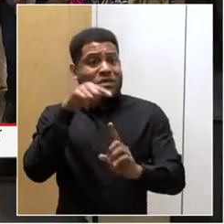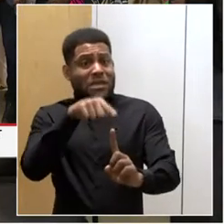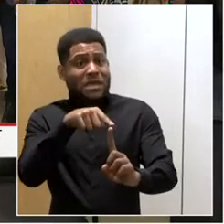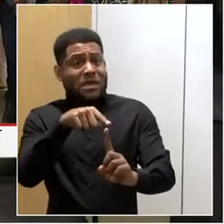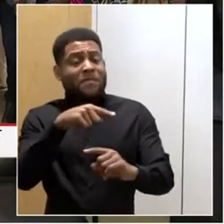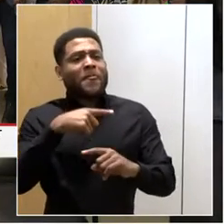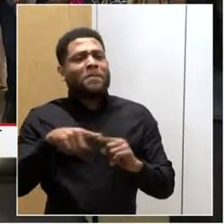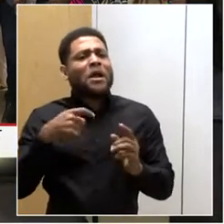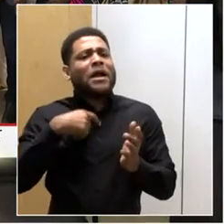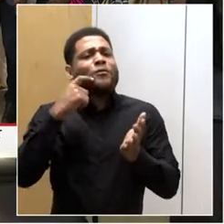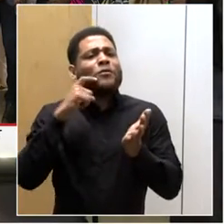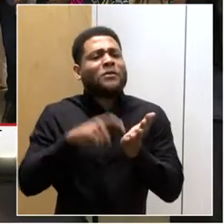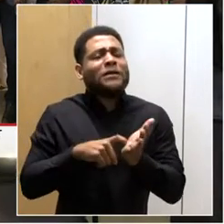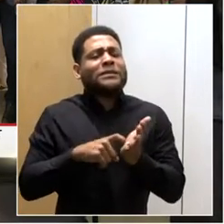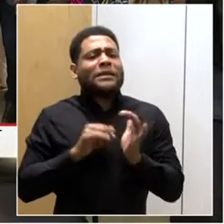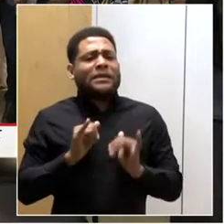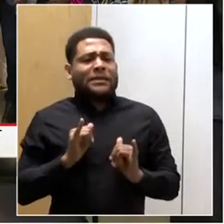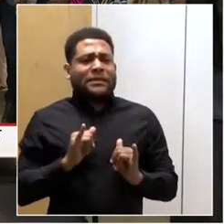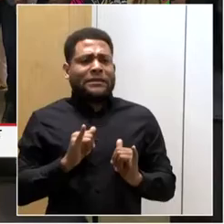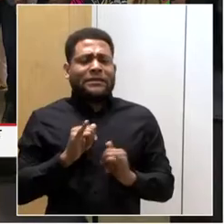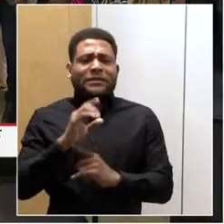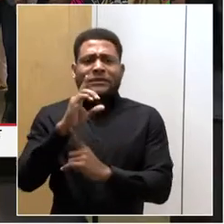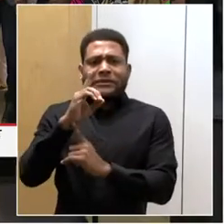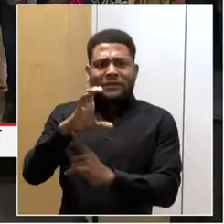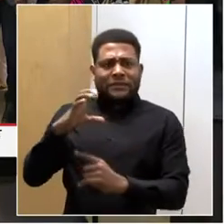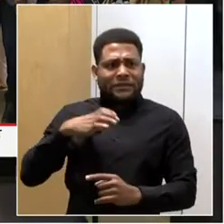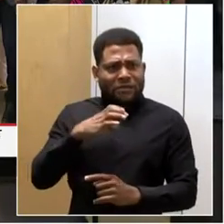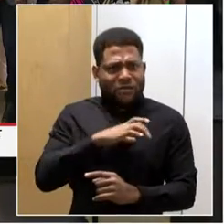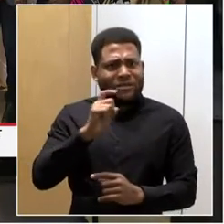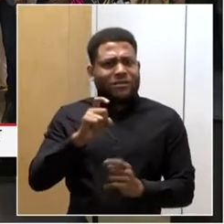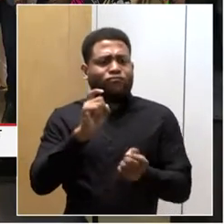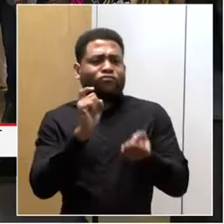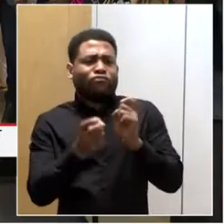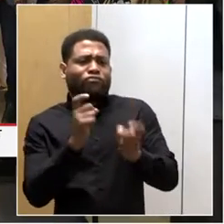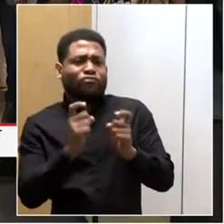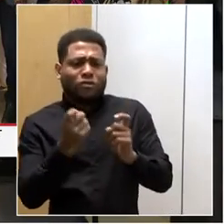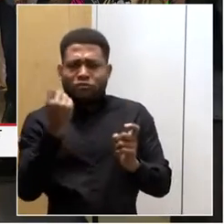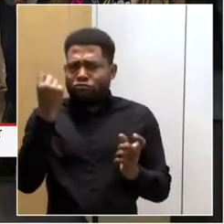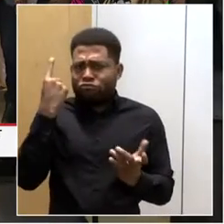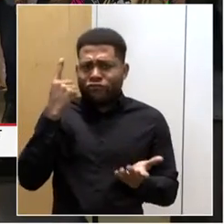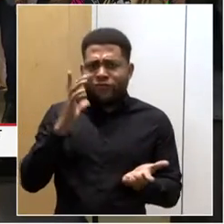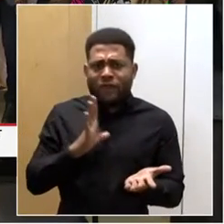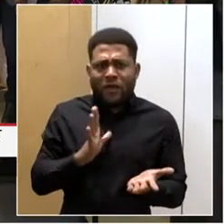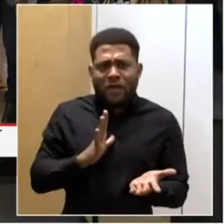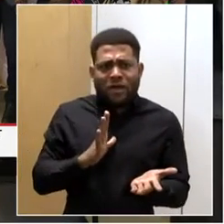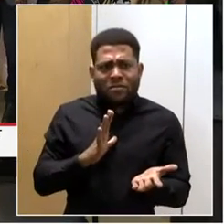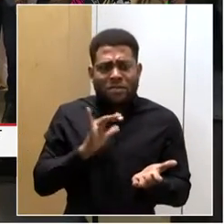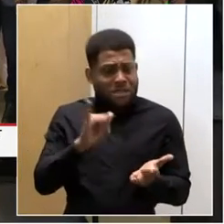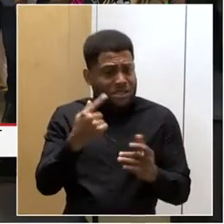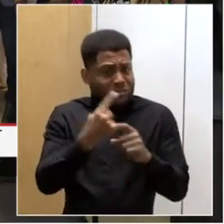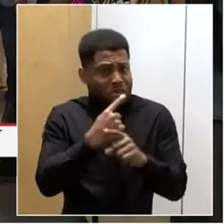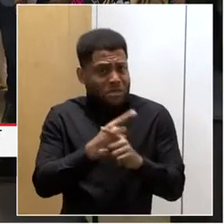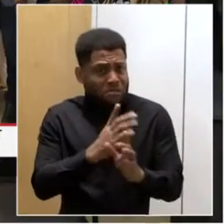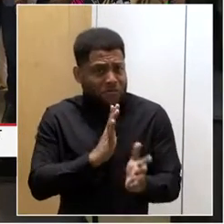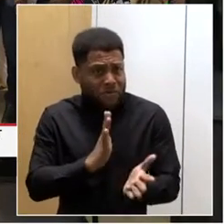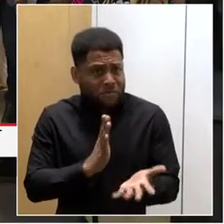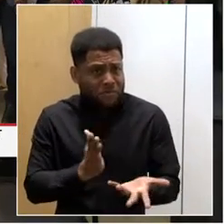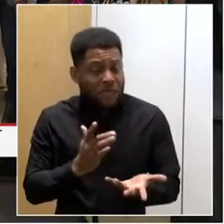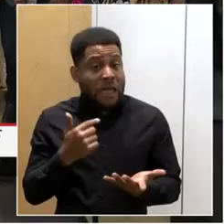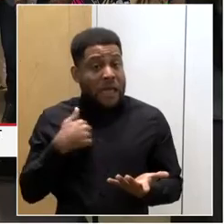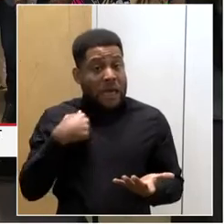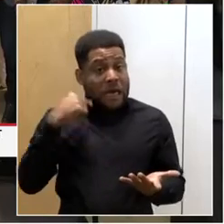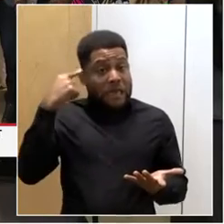ability for the council to adjust that. And I think that's what's appropriate. And I think it's